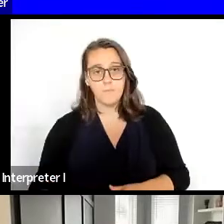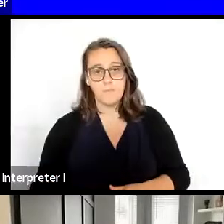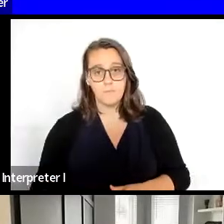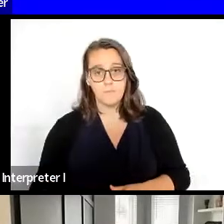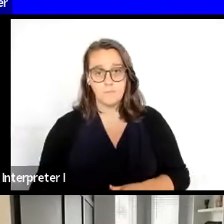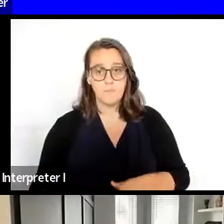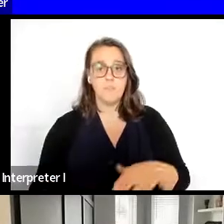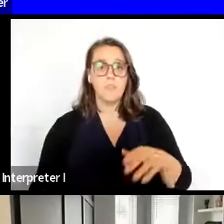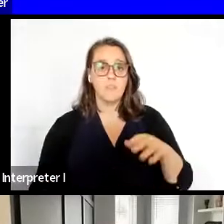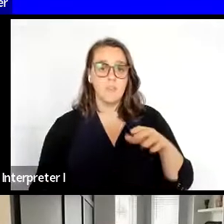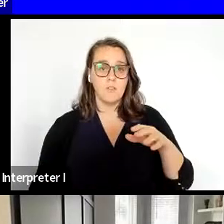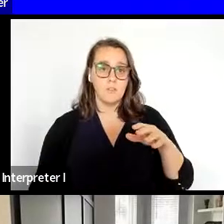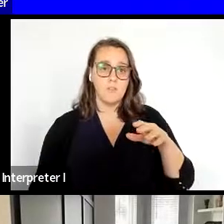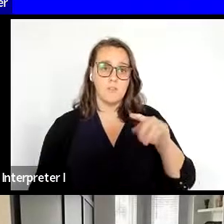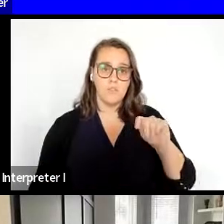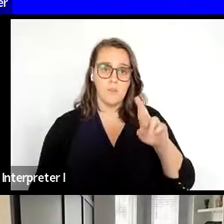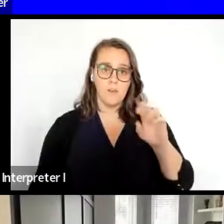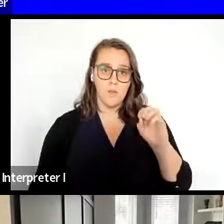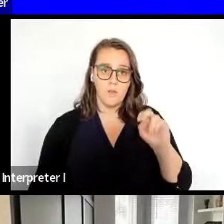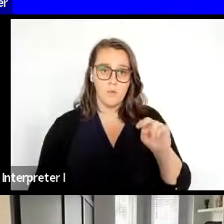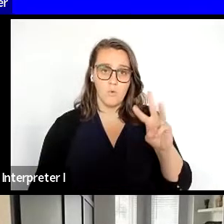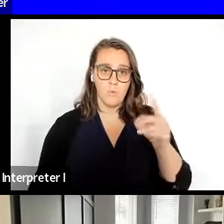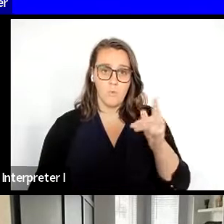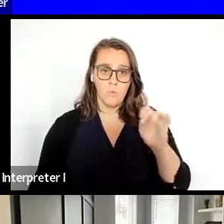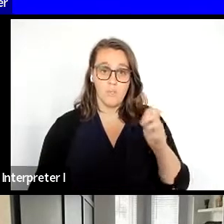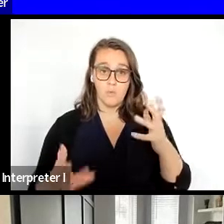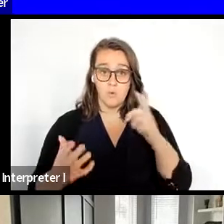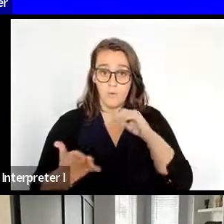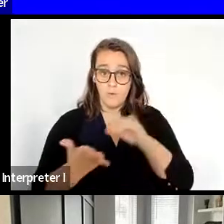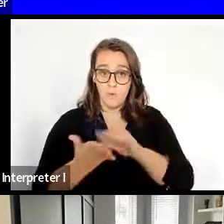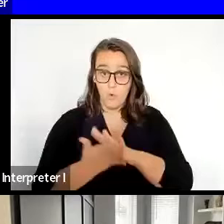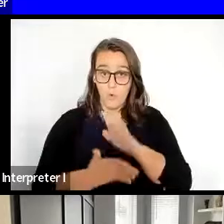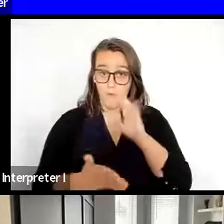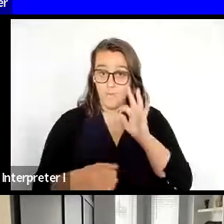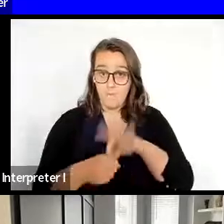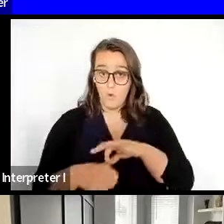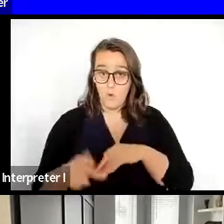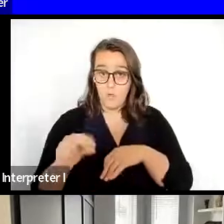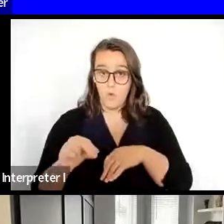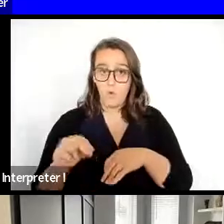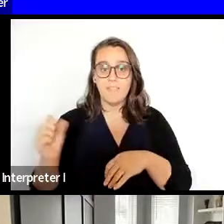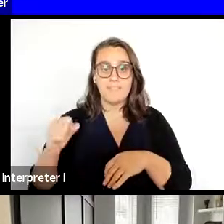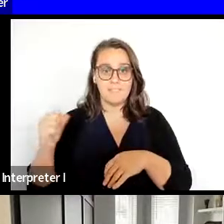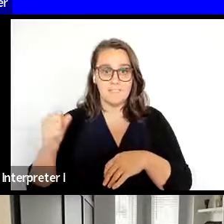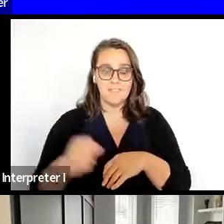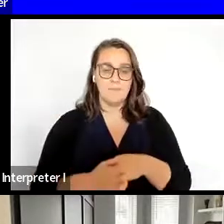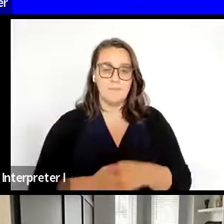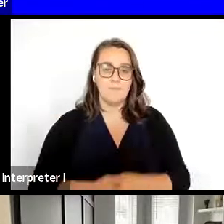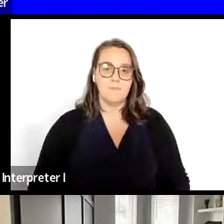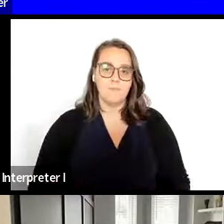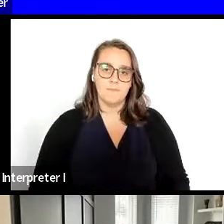Councilmember Tran White, do you want to be recorded as voting no? Yes, I want to be recorded as voting no.